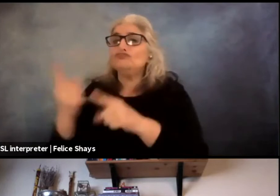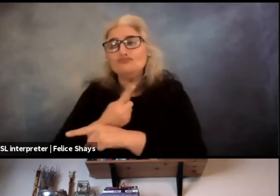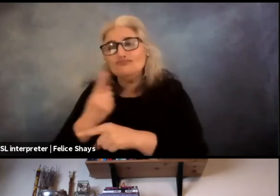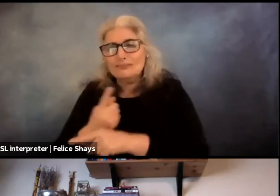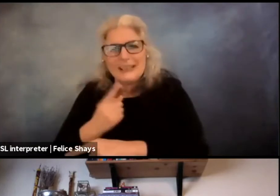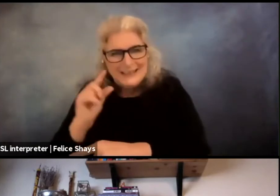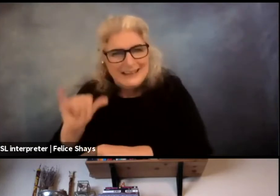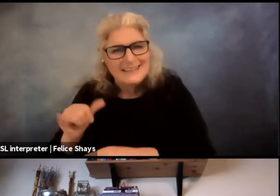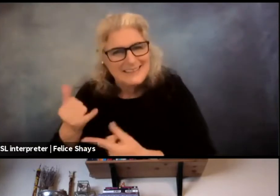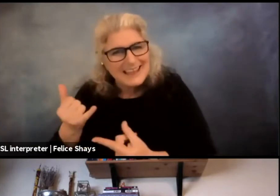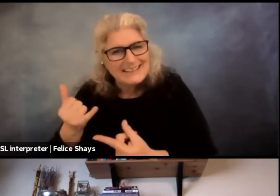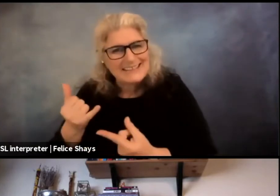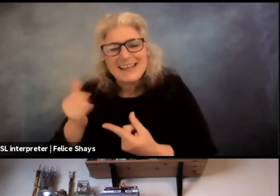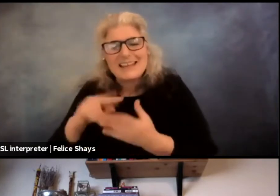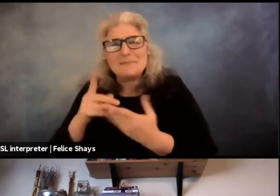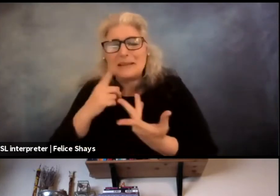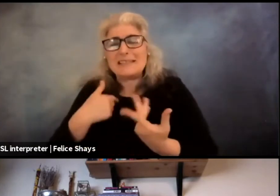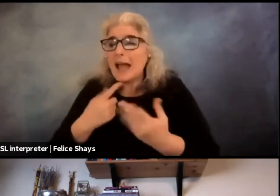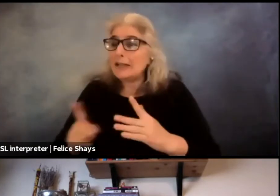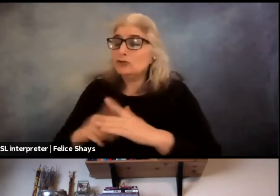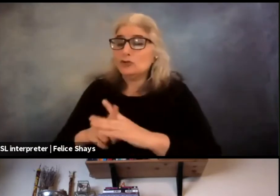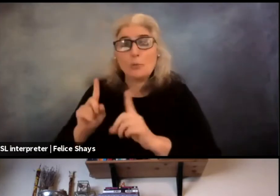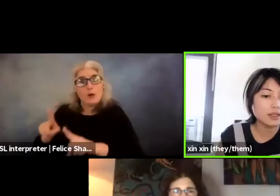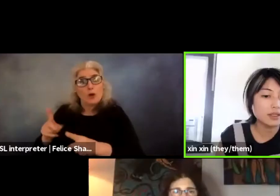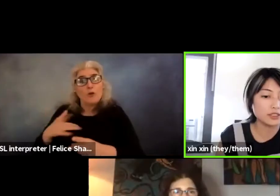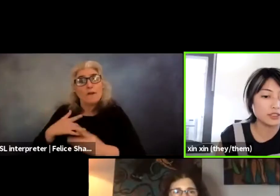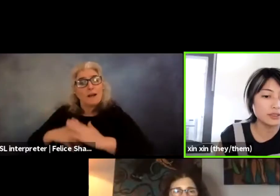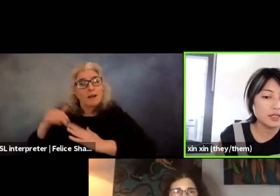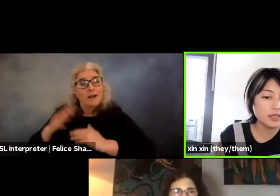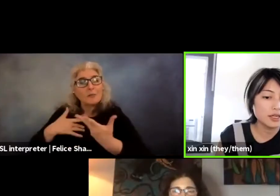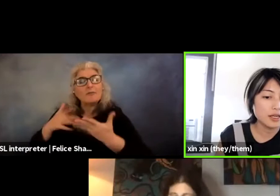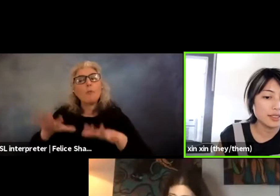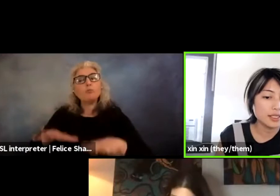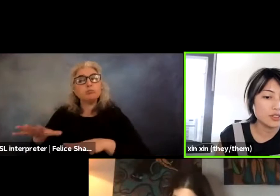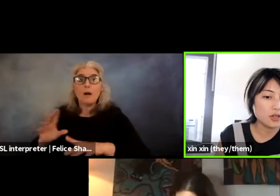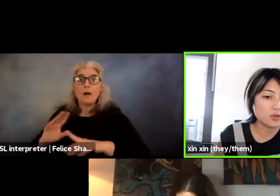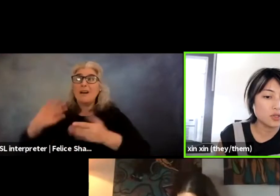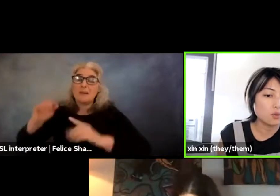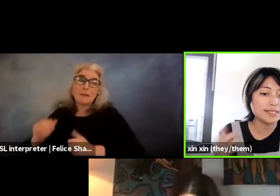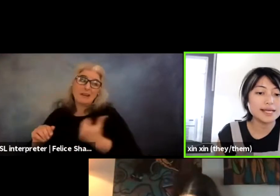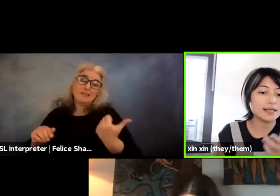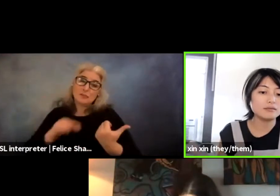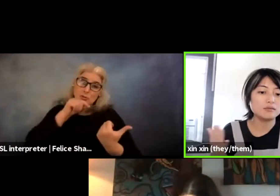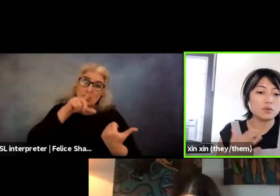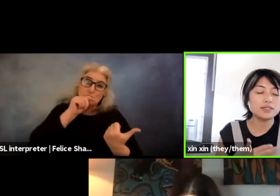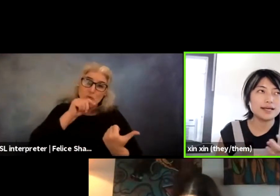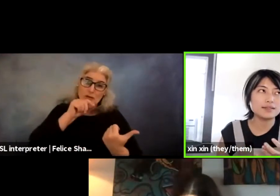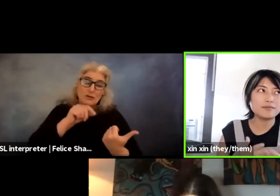this hyper visibility quality of Twitter. And so what does